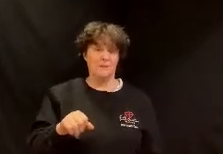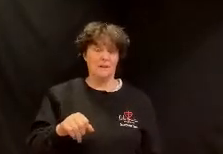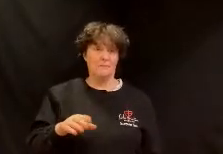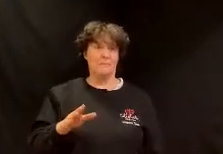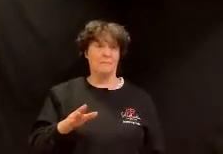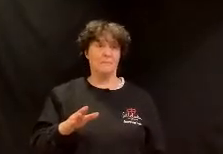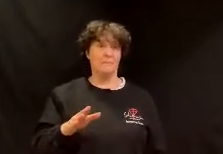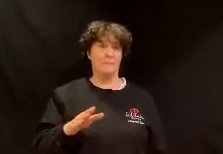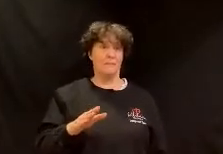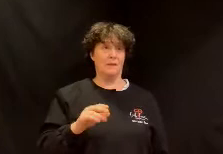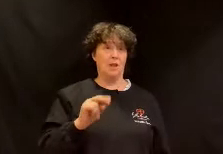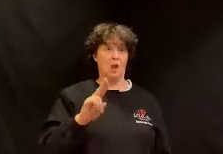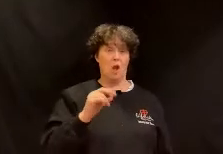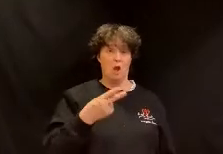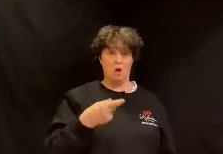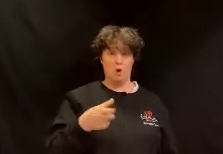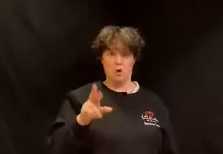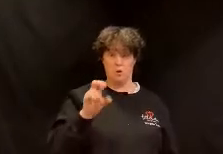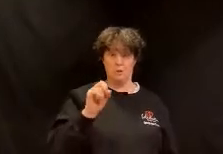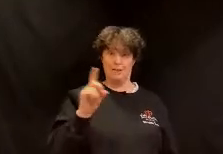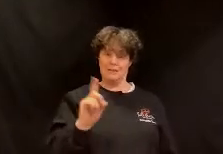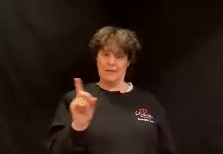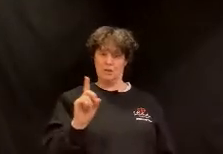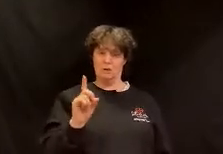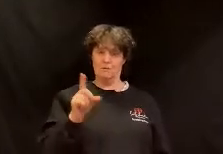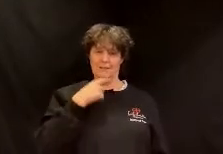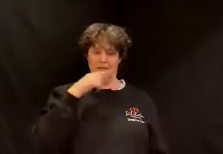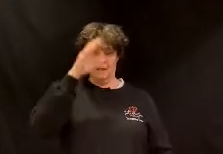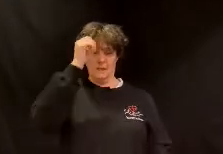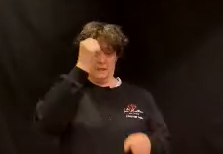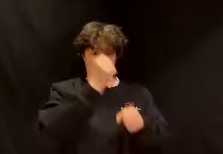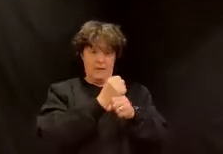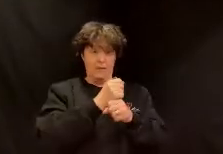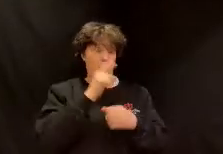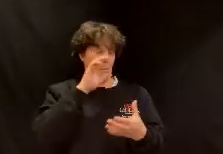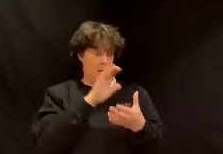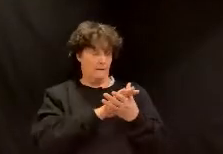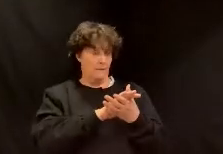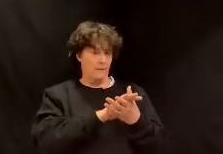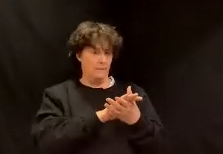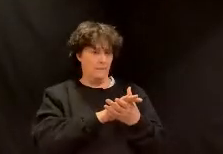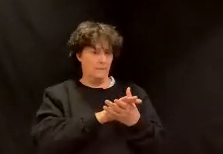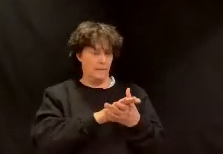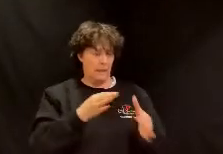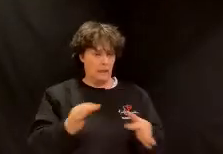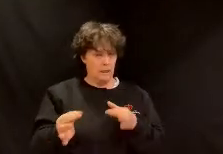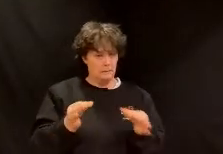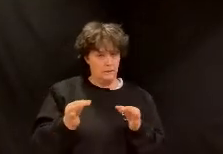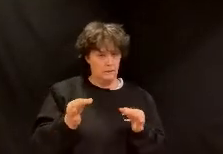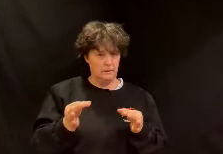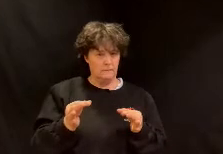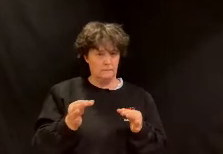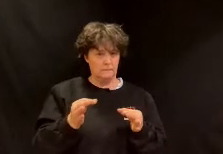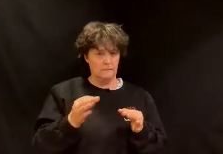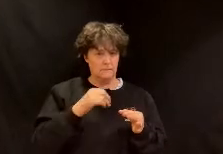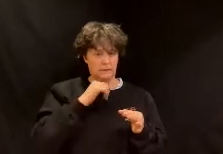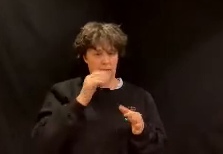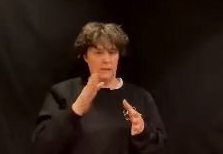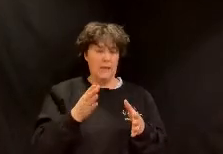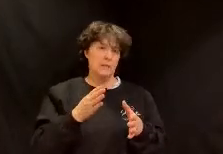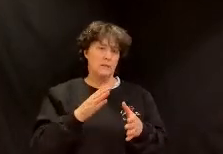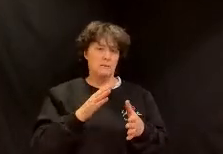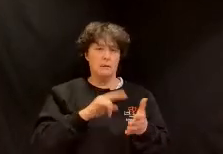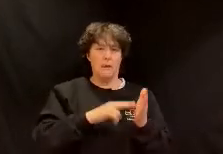Unger's Bible Dictionary calls, he says faith or believing is this. It's not simply the assent of the intellect to